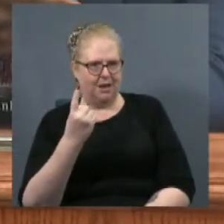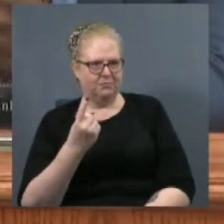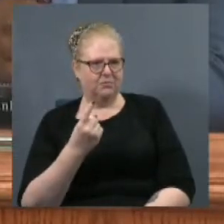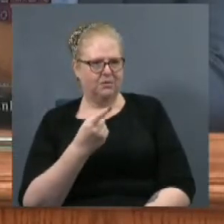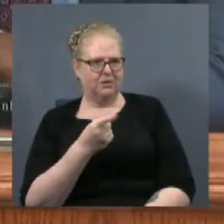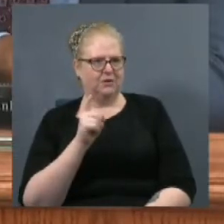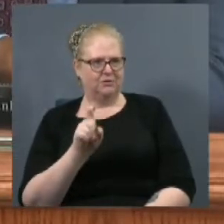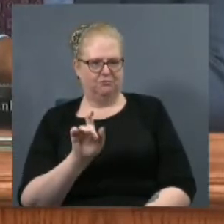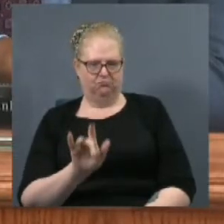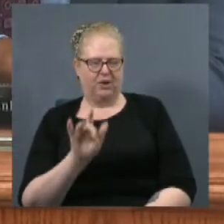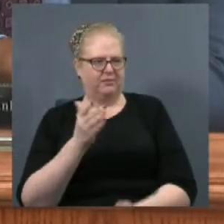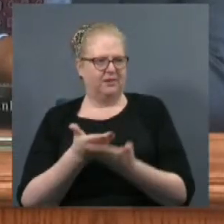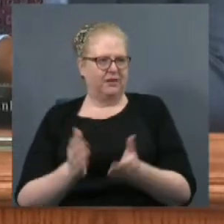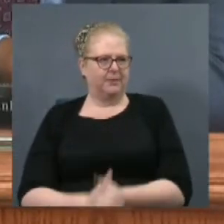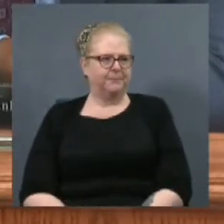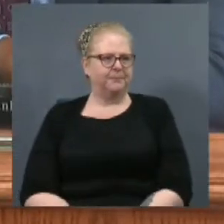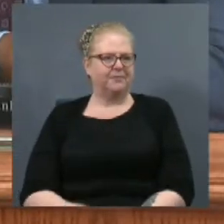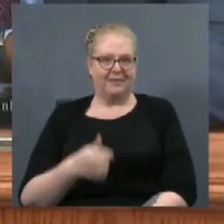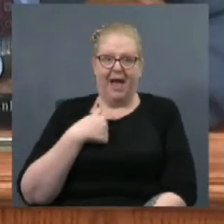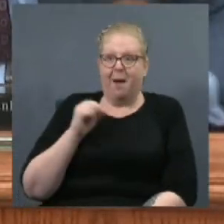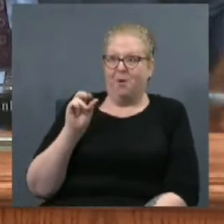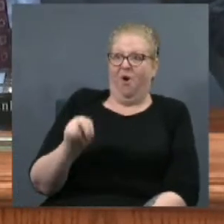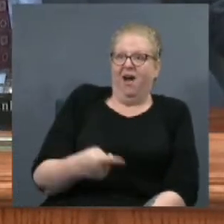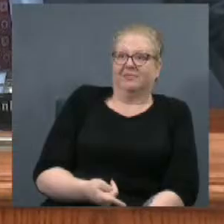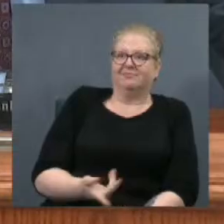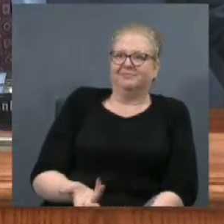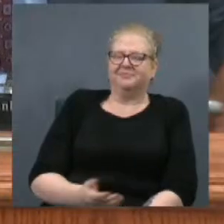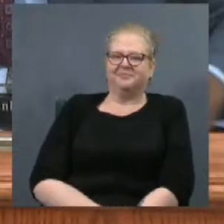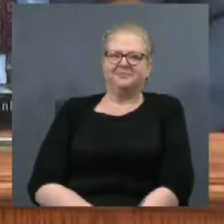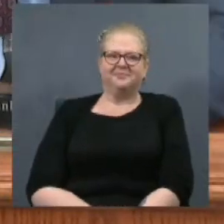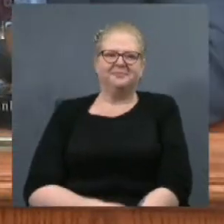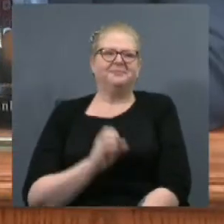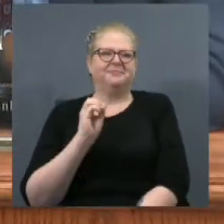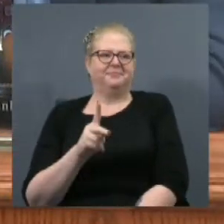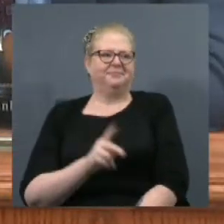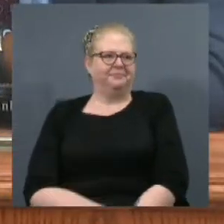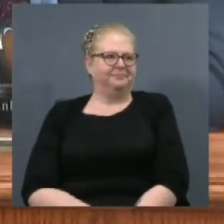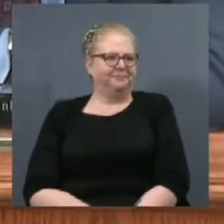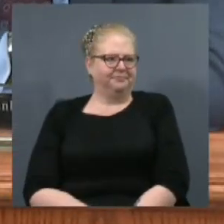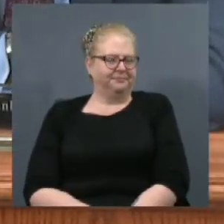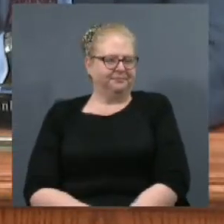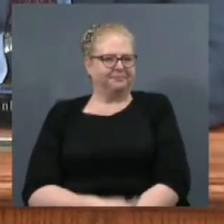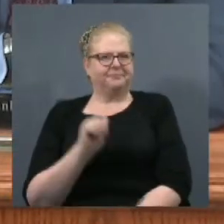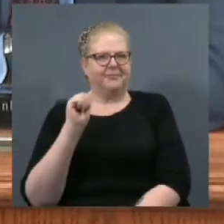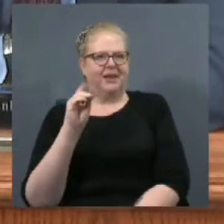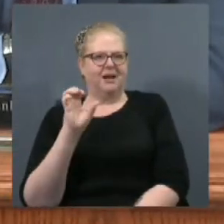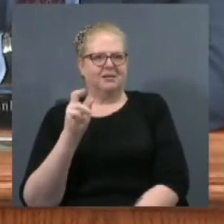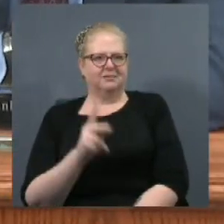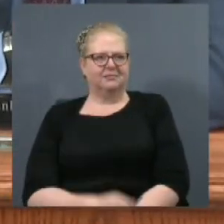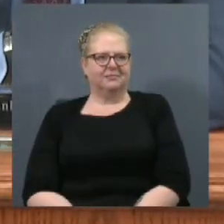got to just press the thing. I'm on. All right. Yeah. Director Adcock.